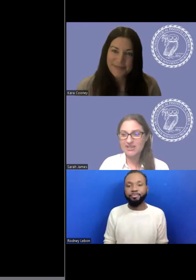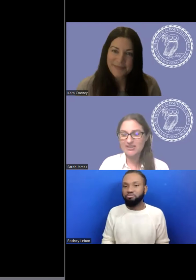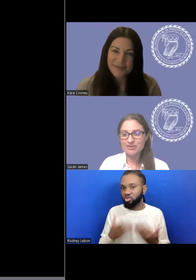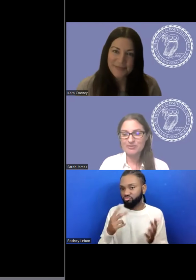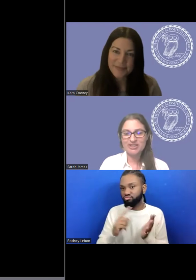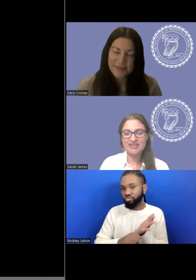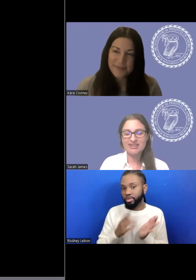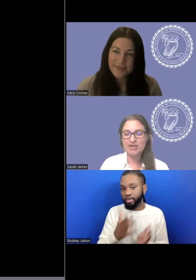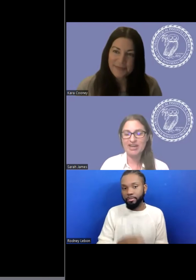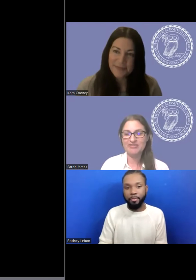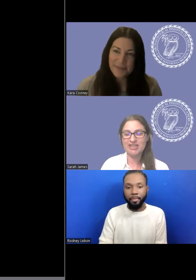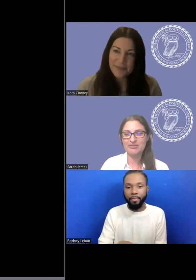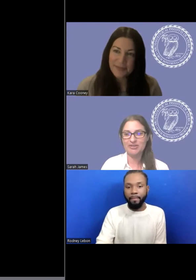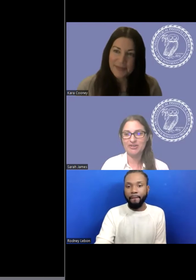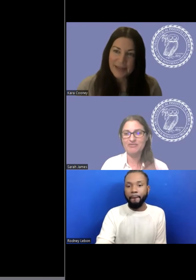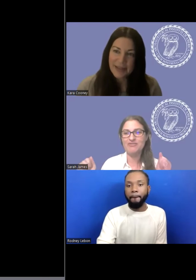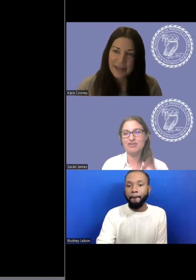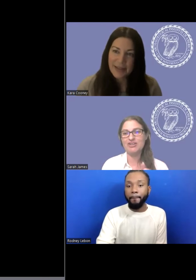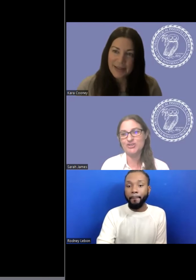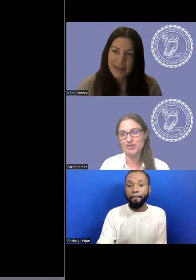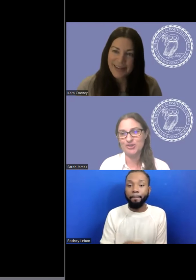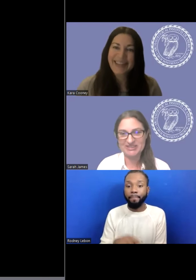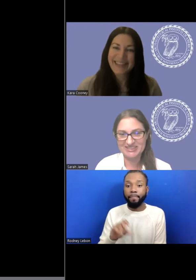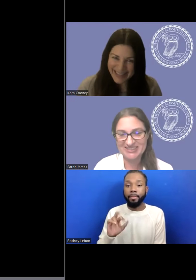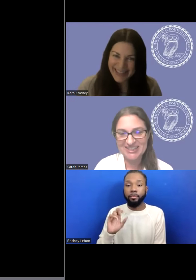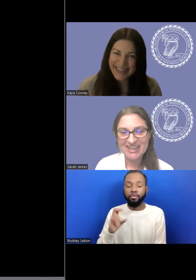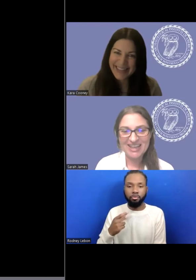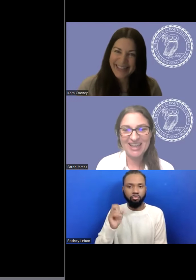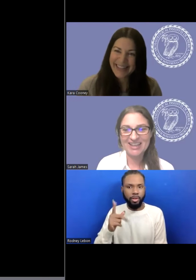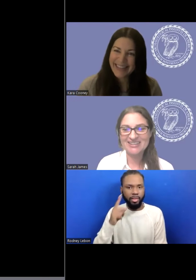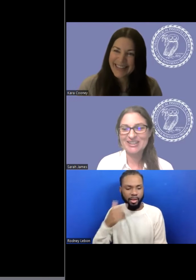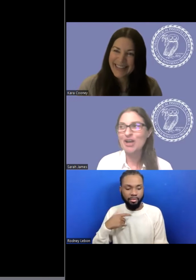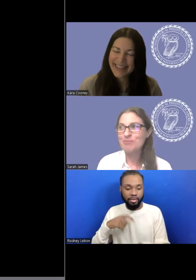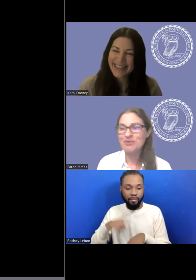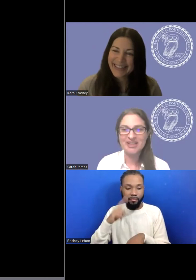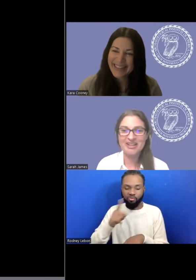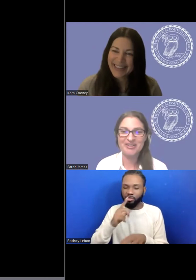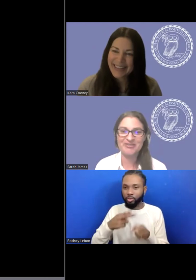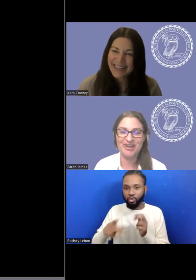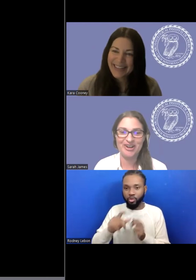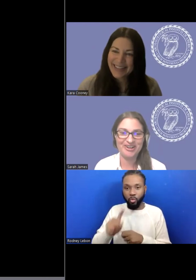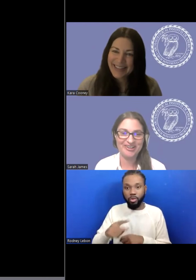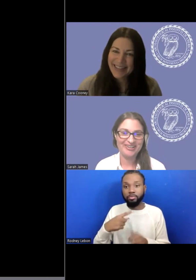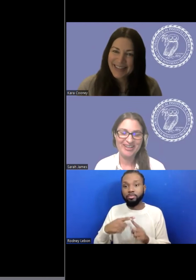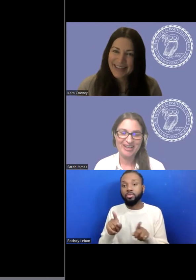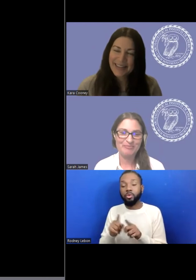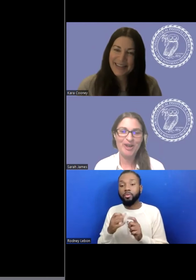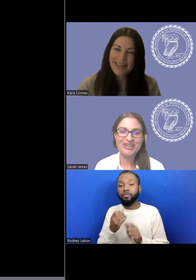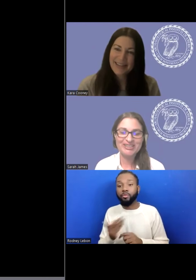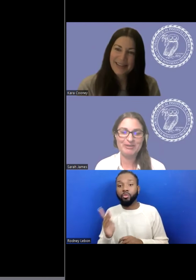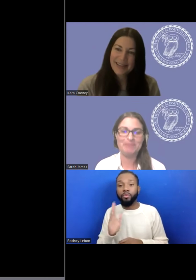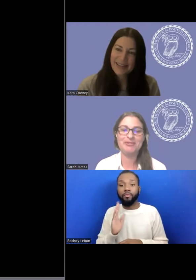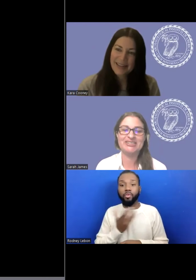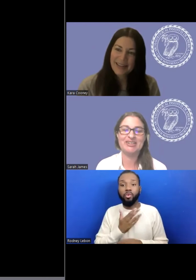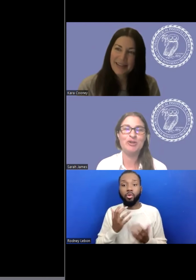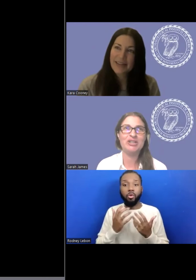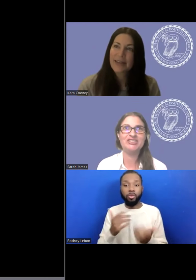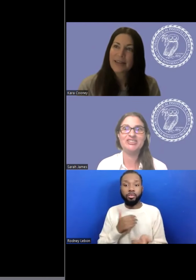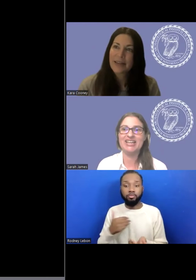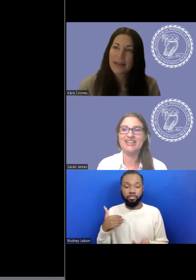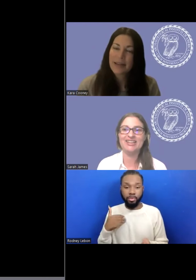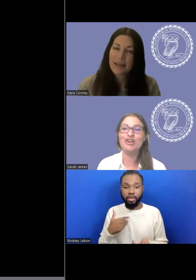Wonderful. Thank you so much. I think we have time for a very short question, and a couple of our audience members